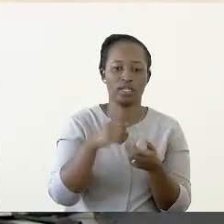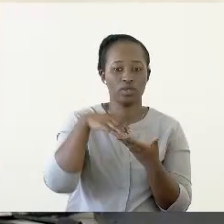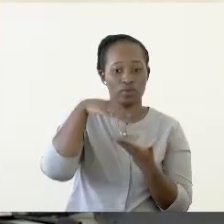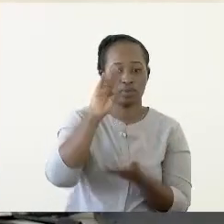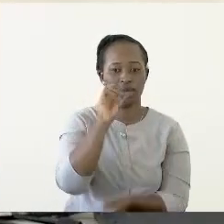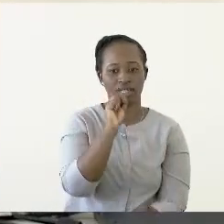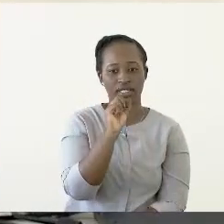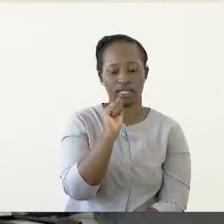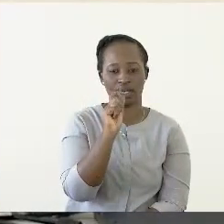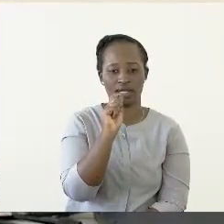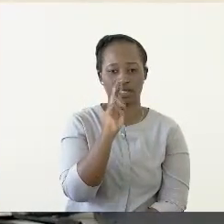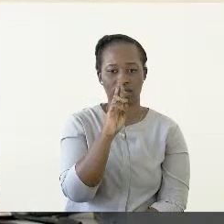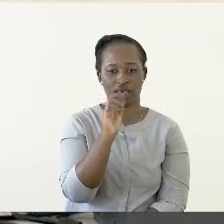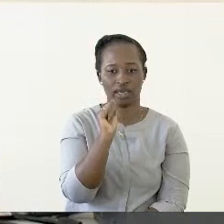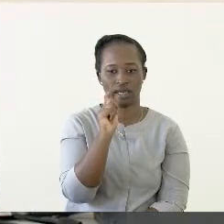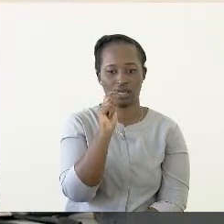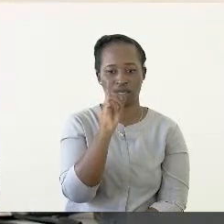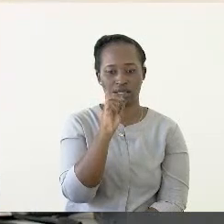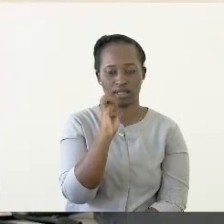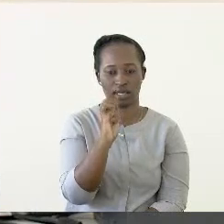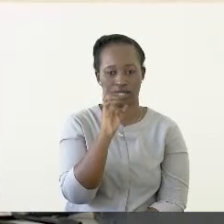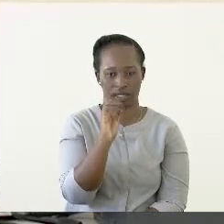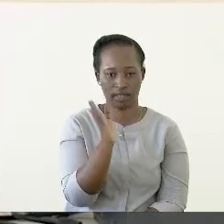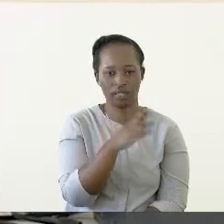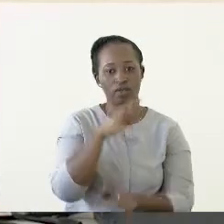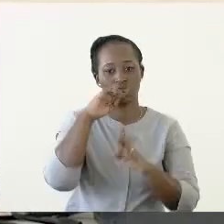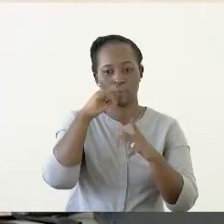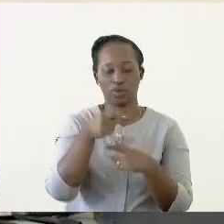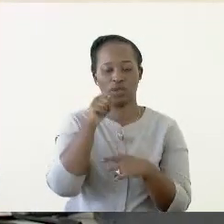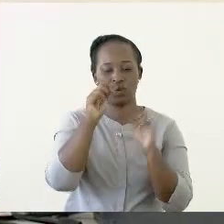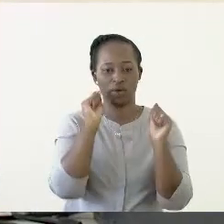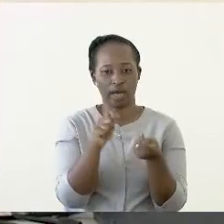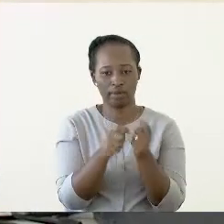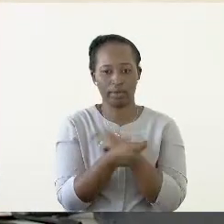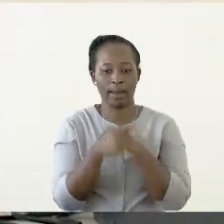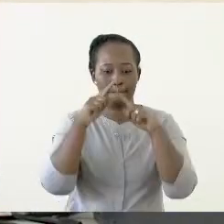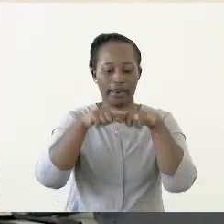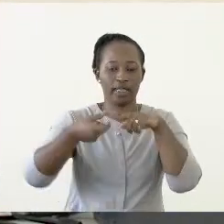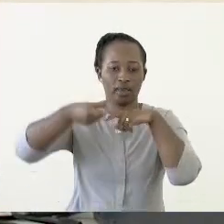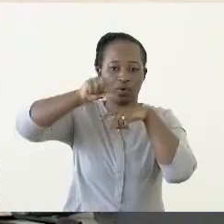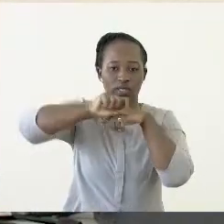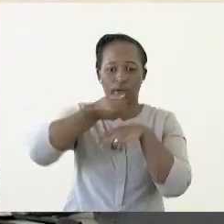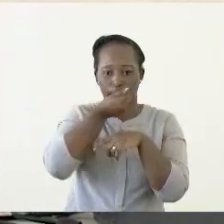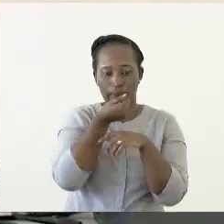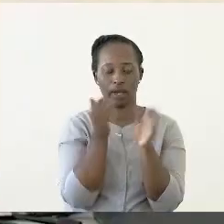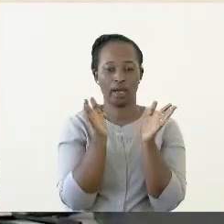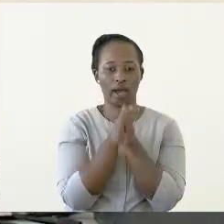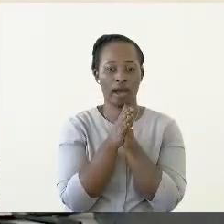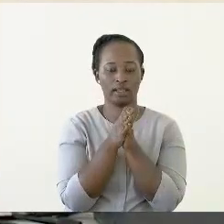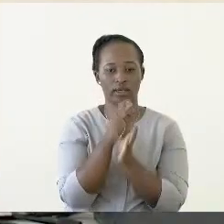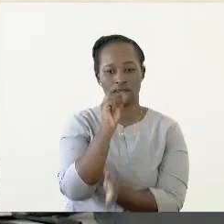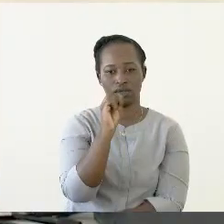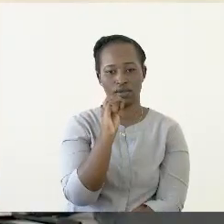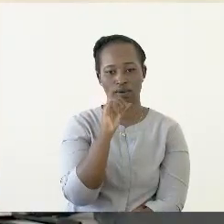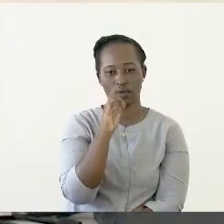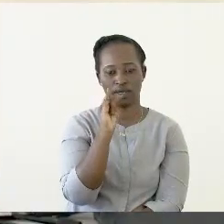solution. So you can prepare it by increasing temperature and the solubility